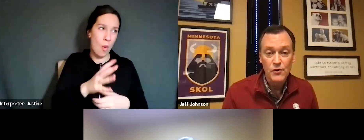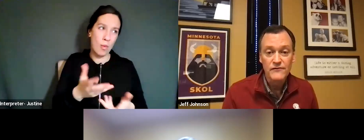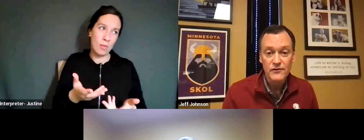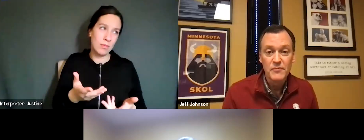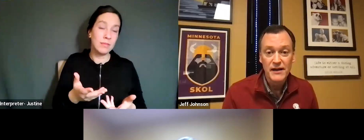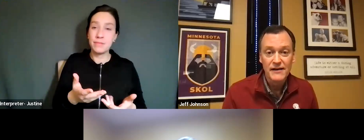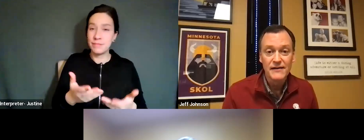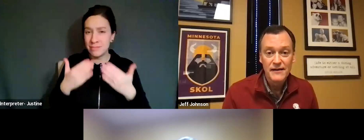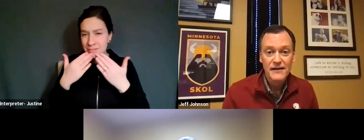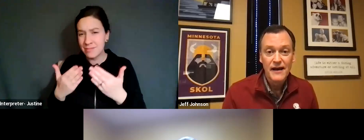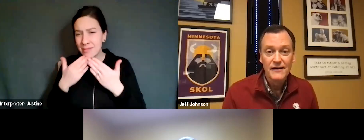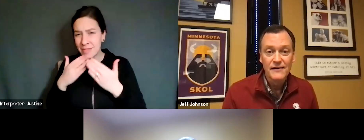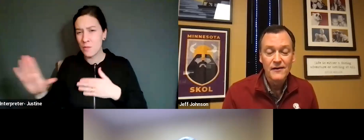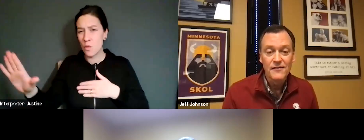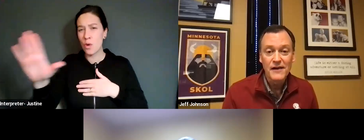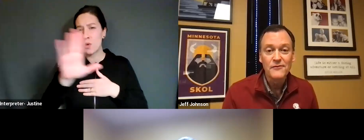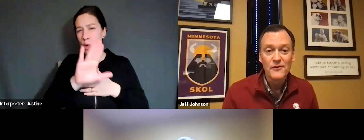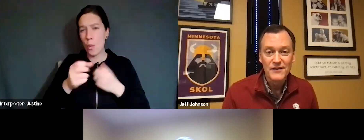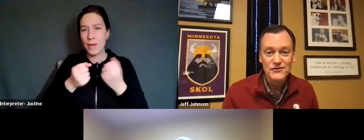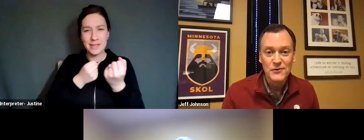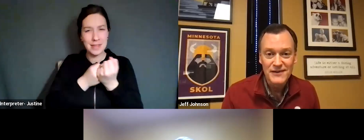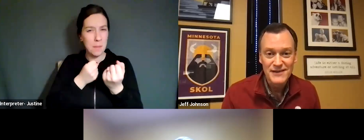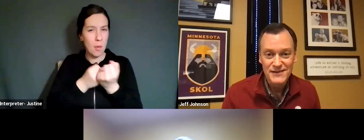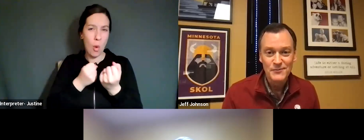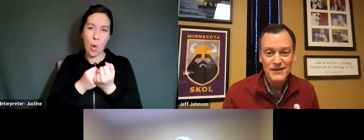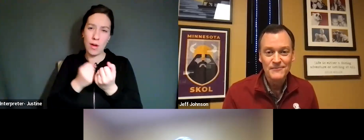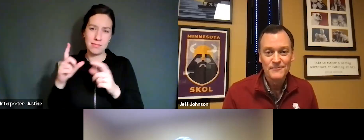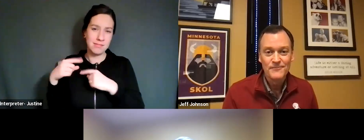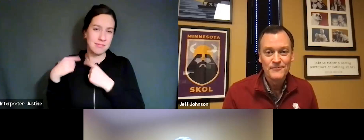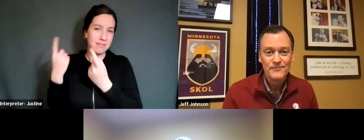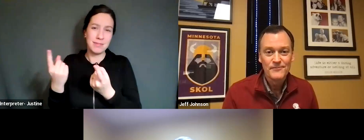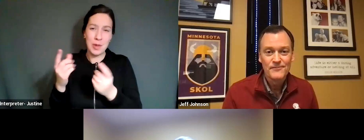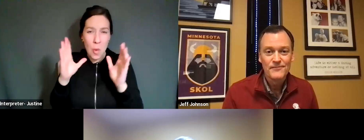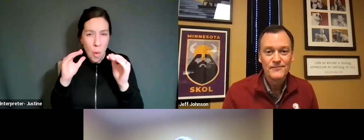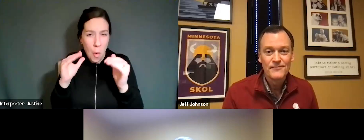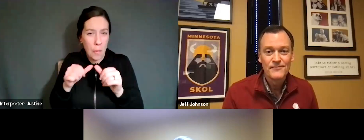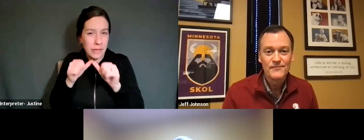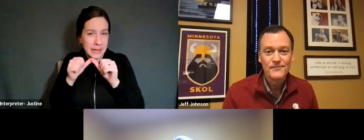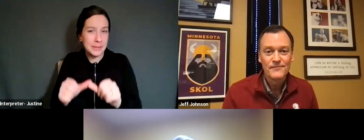how supportive you've been and are thankful that you will continue to be.